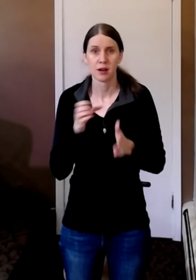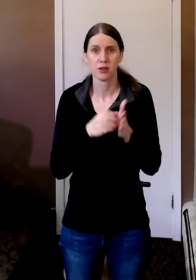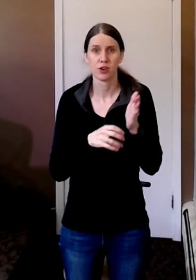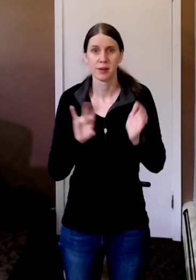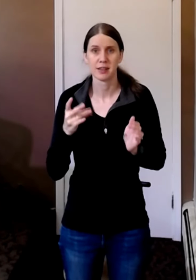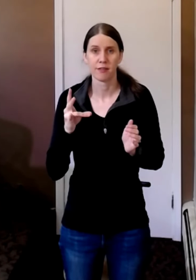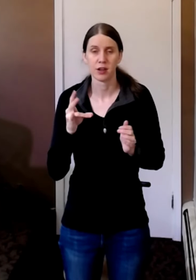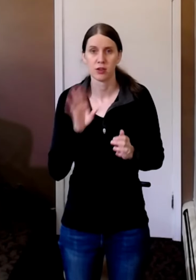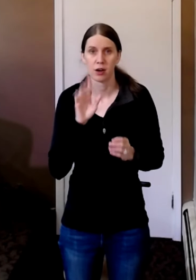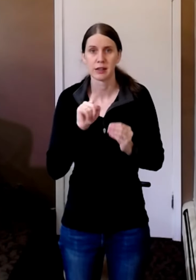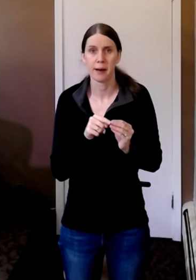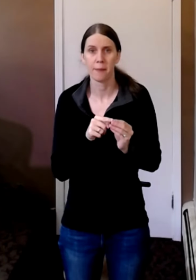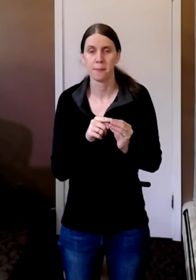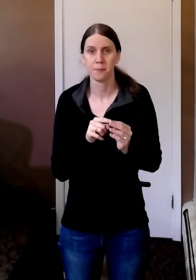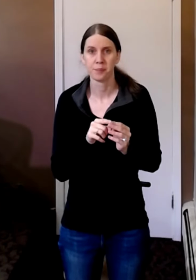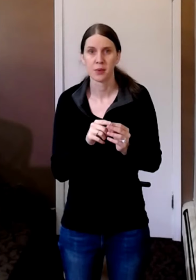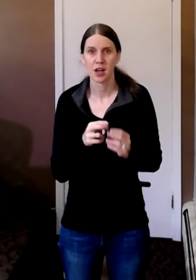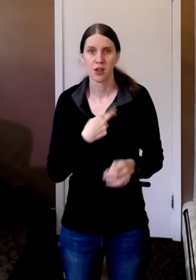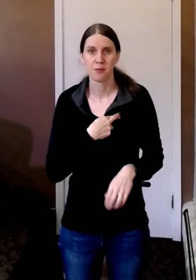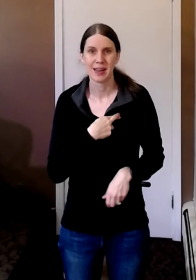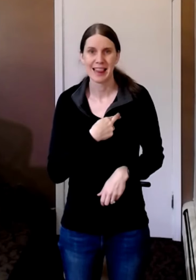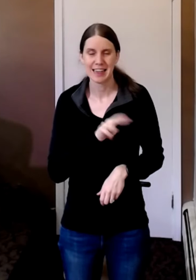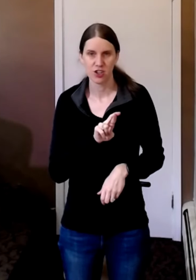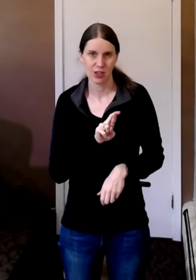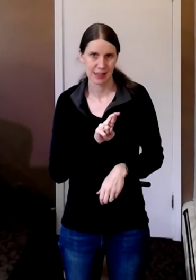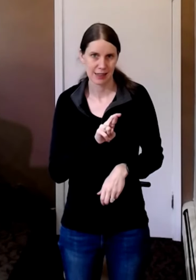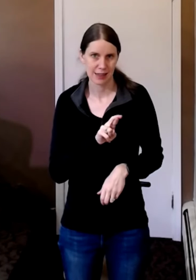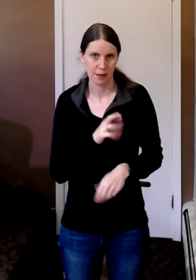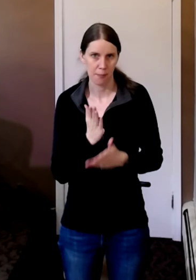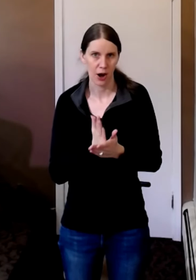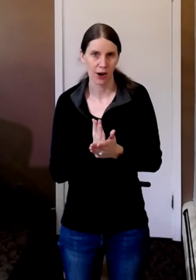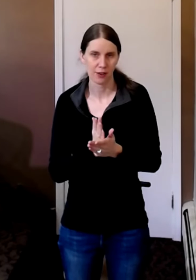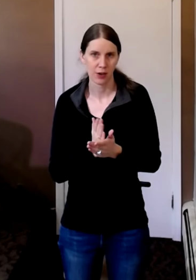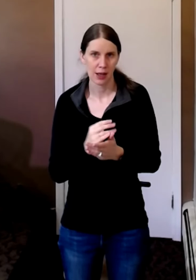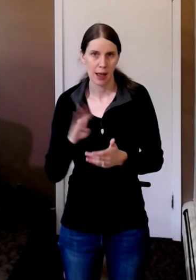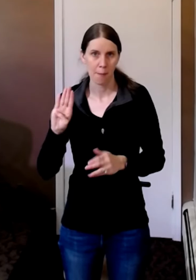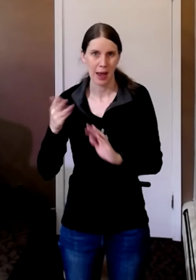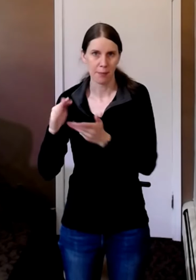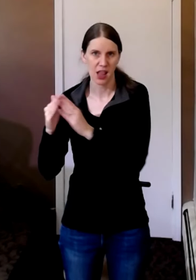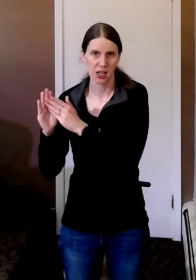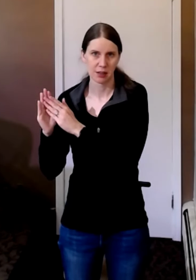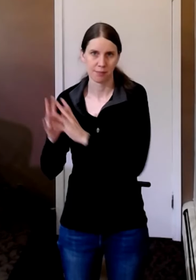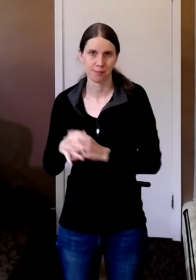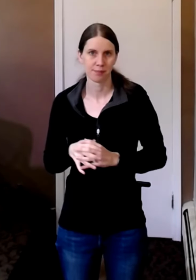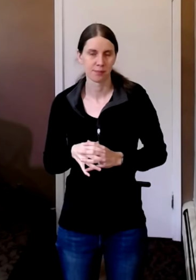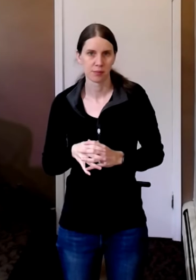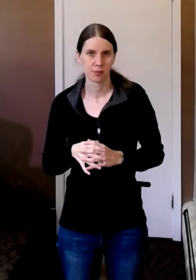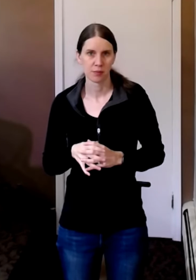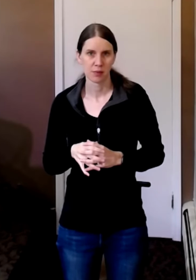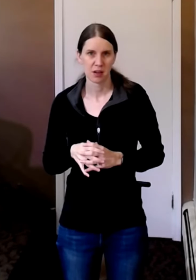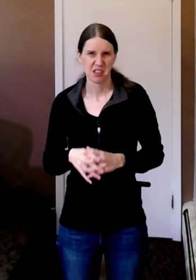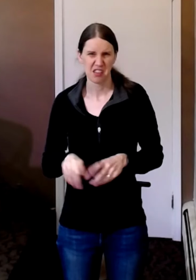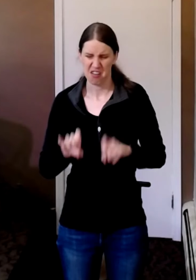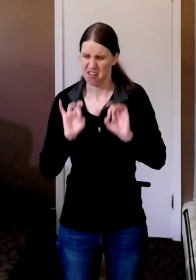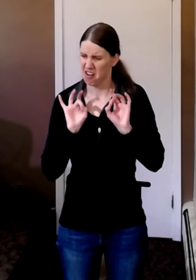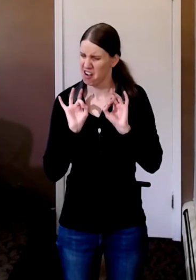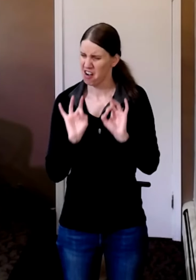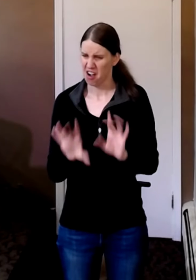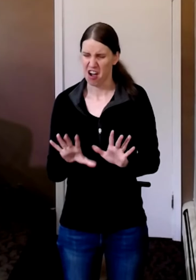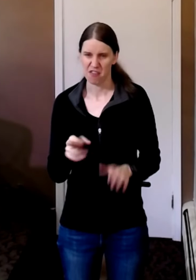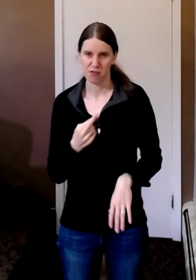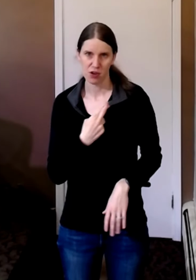Chapter 17 deals with the religious part of Babylon, the whorish